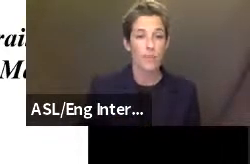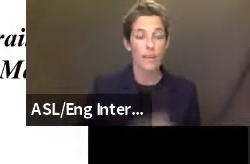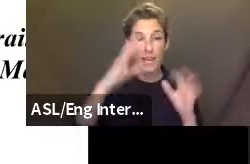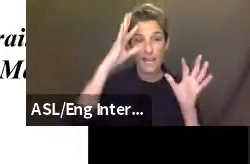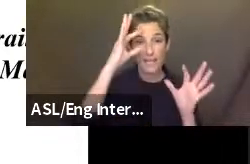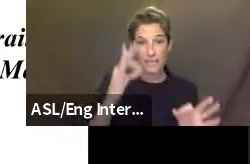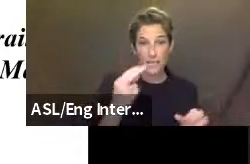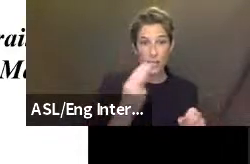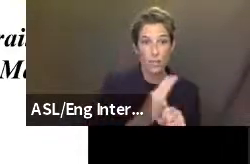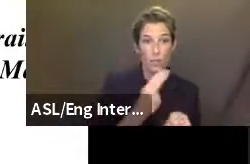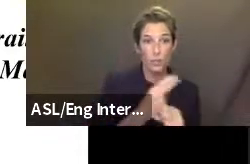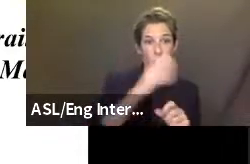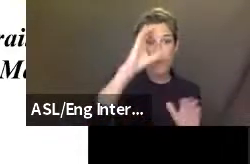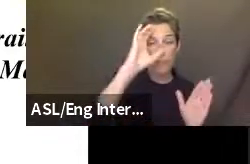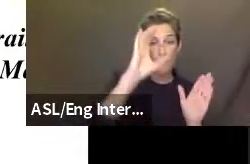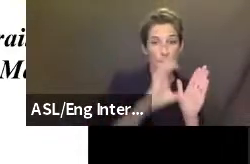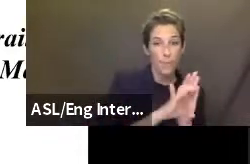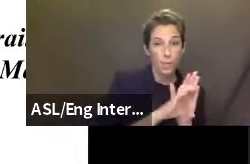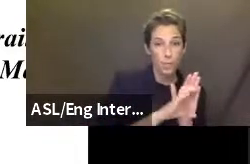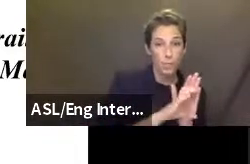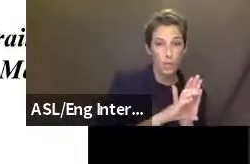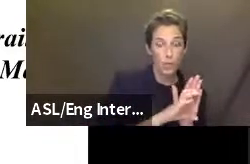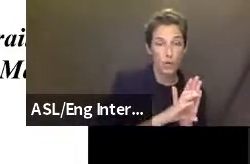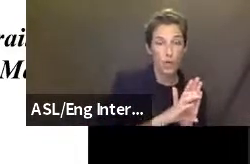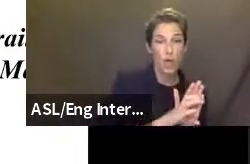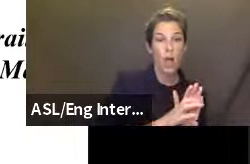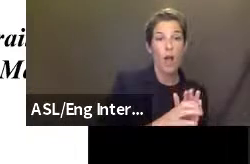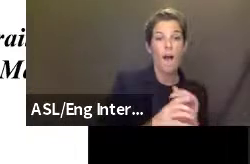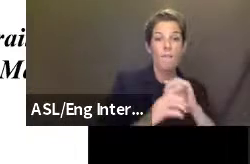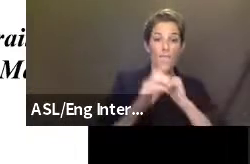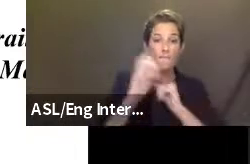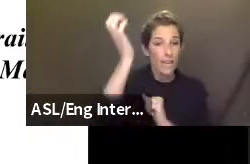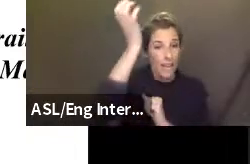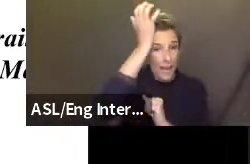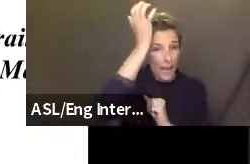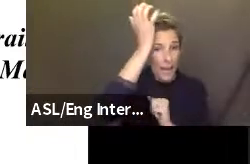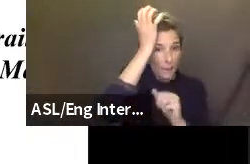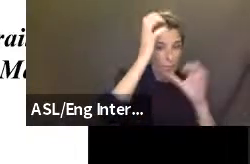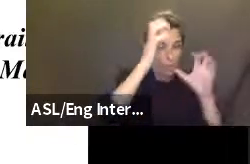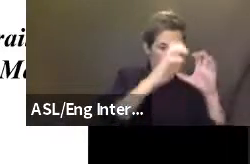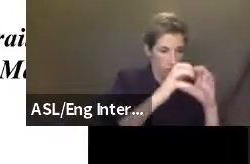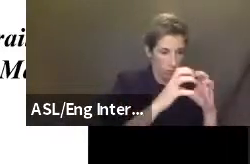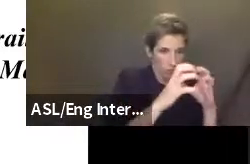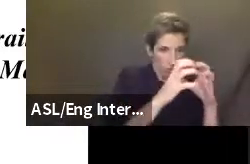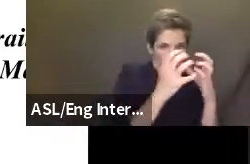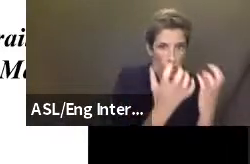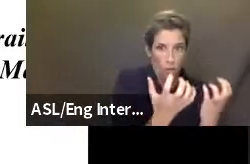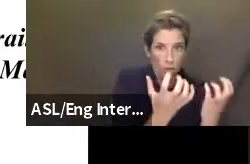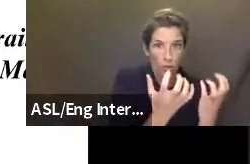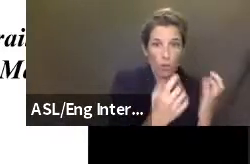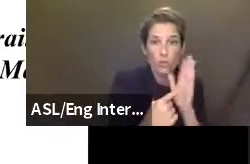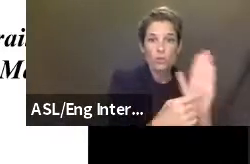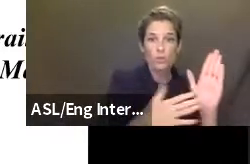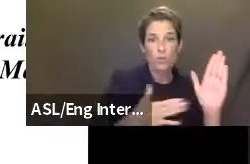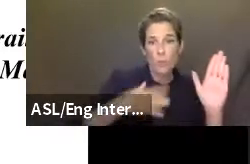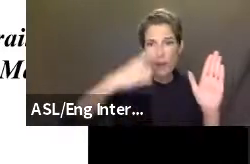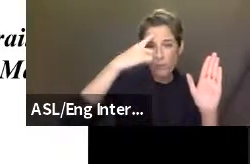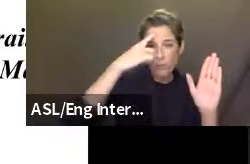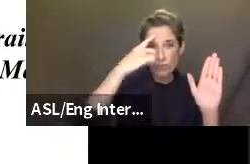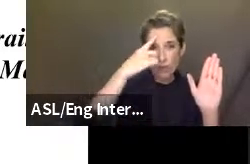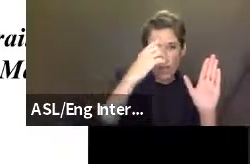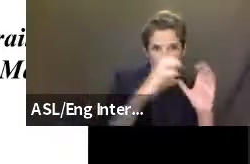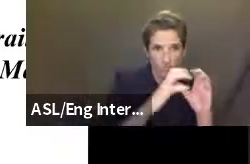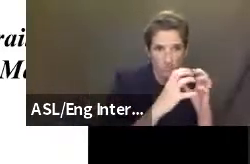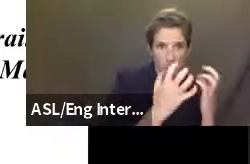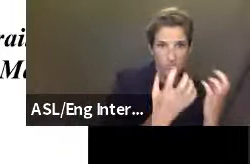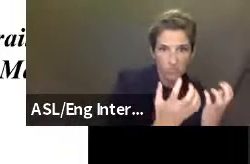in half, whose intricate painted ridges resemble the inside of my brain, rests on it. Cabbage